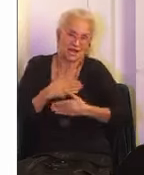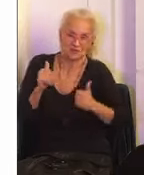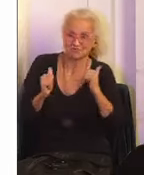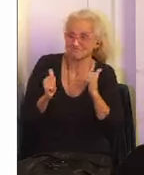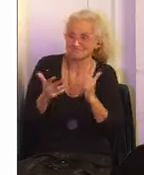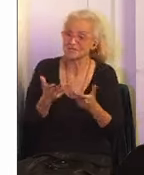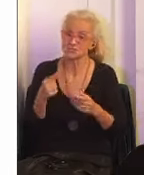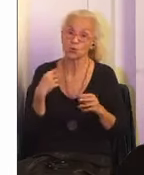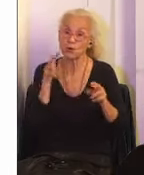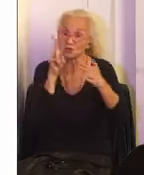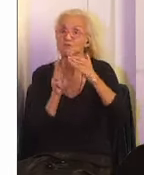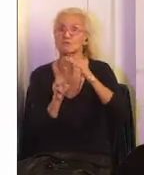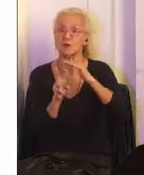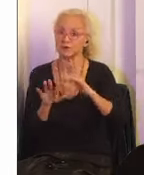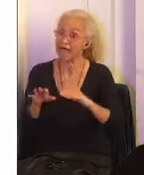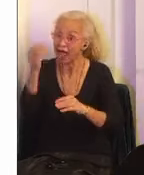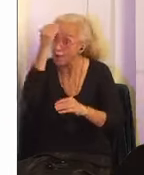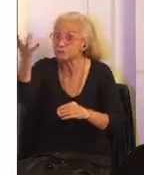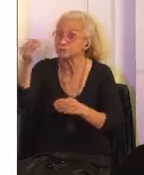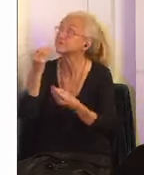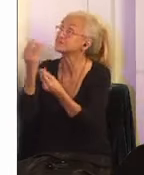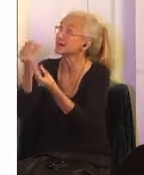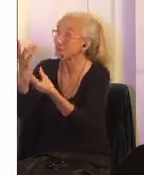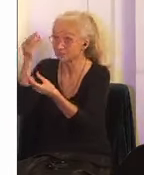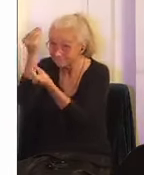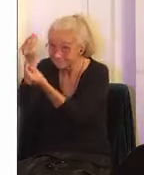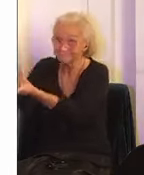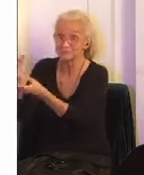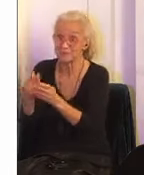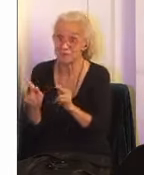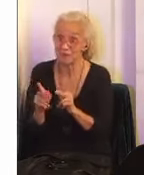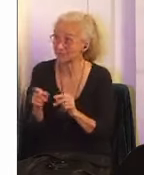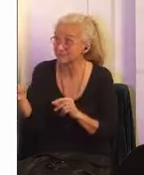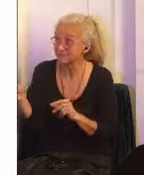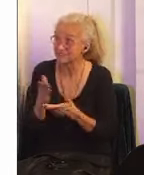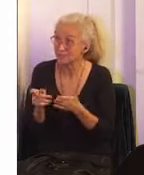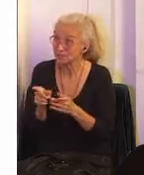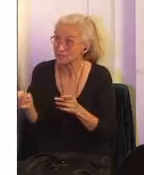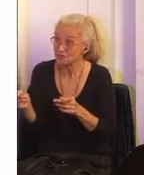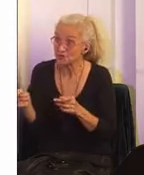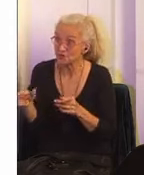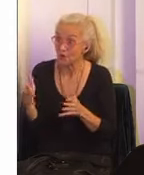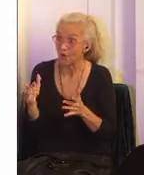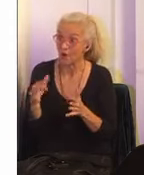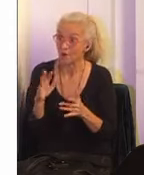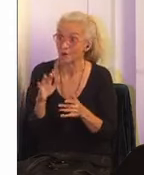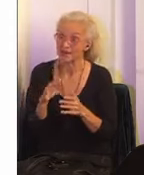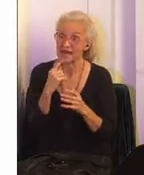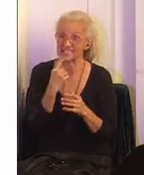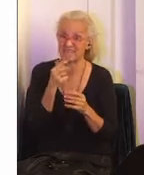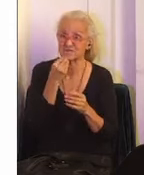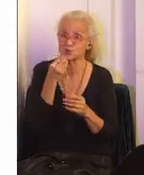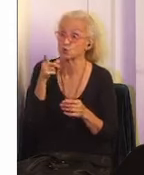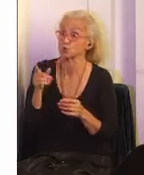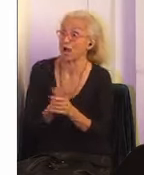So we're looking forward. Now get word out. See? Some of you just all piped up when I said